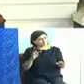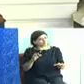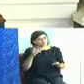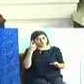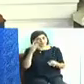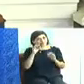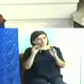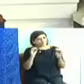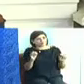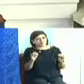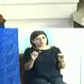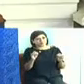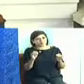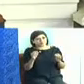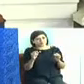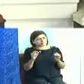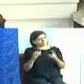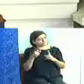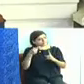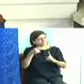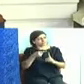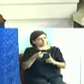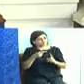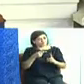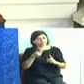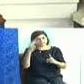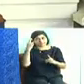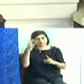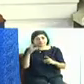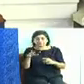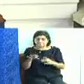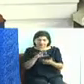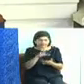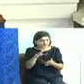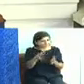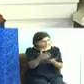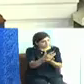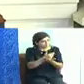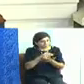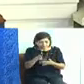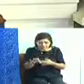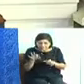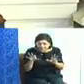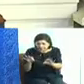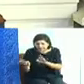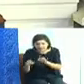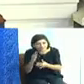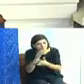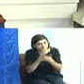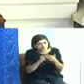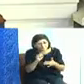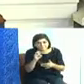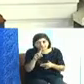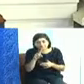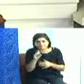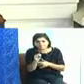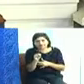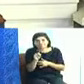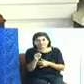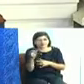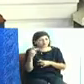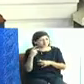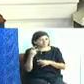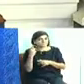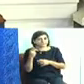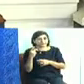no particular reason at the time to pick up. You know, something said, pick up some of these seeds. And, you know, he and I both